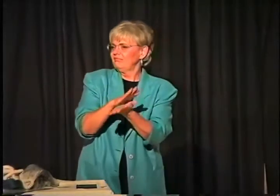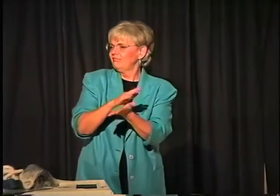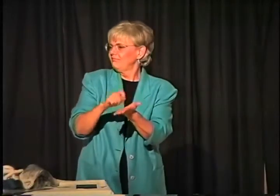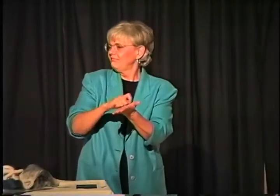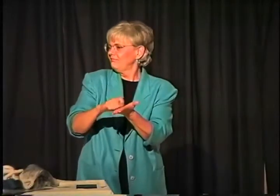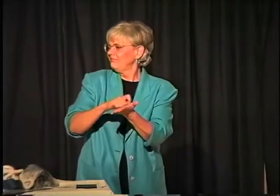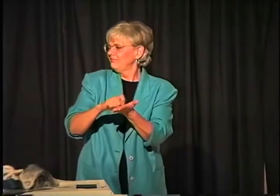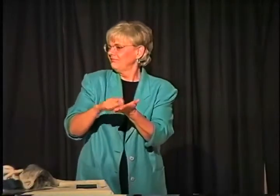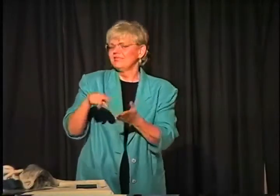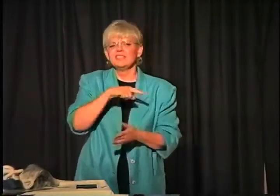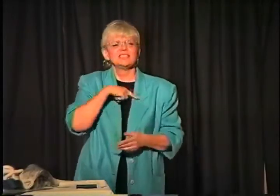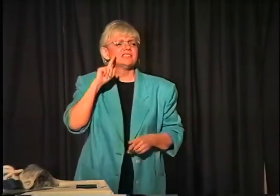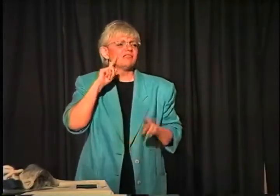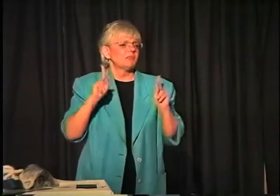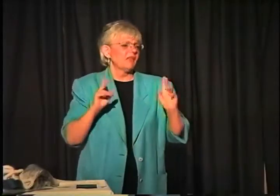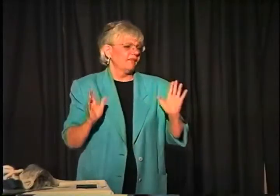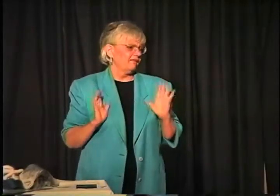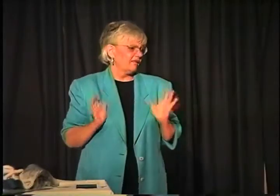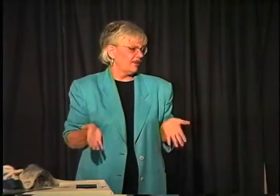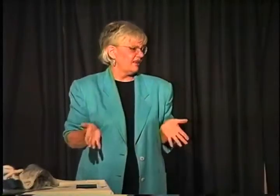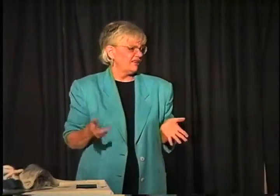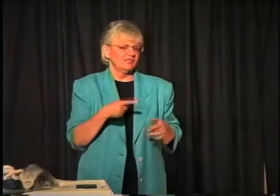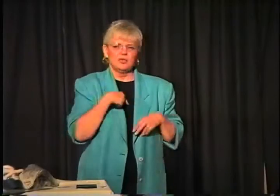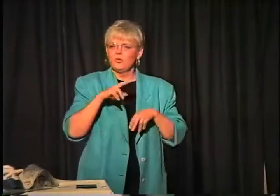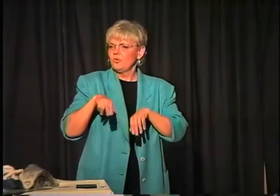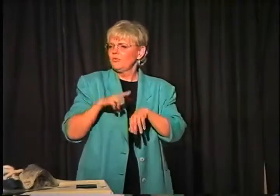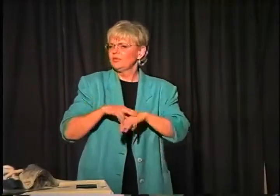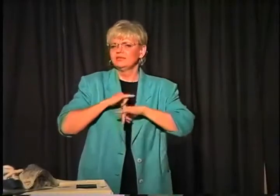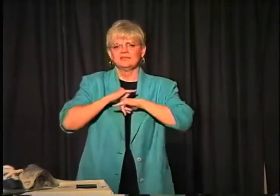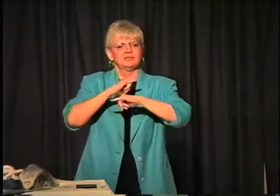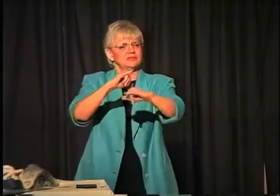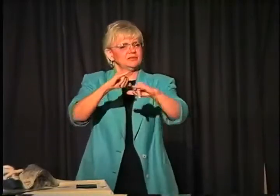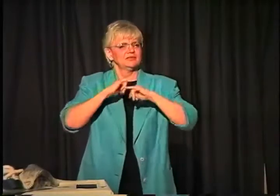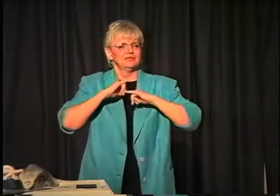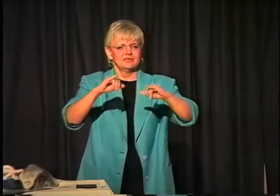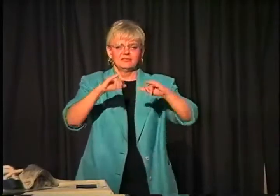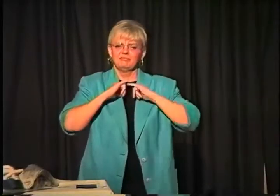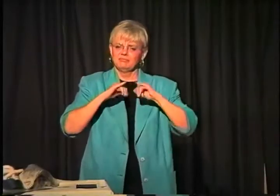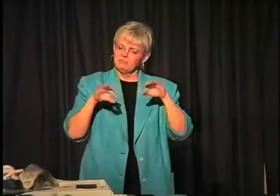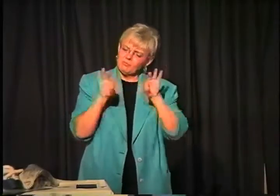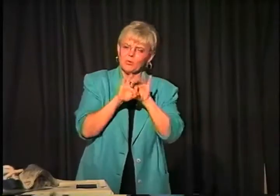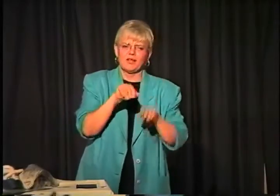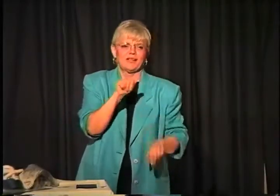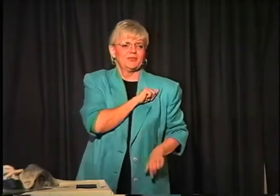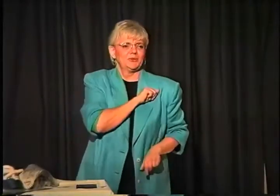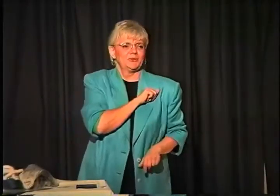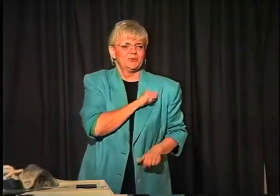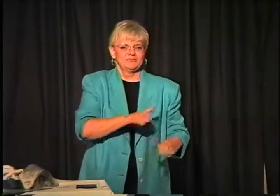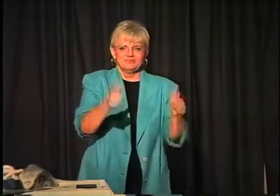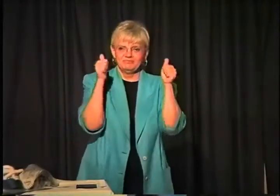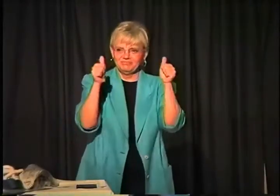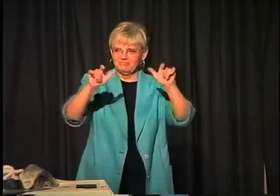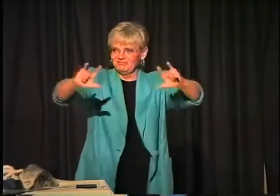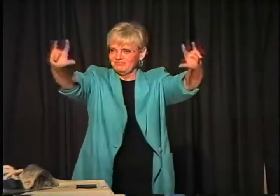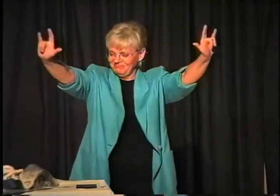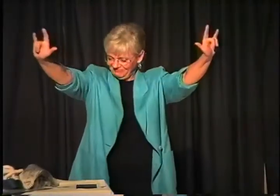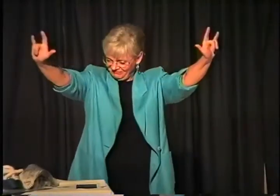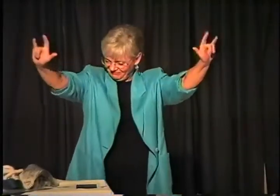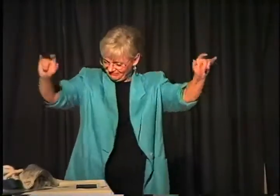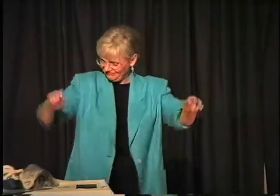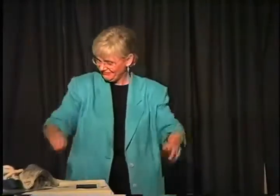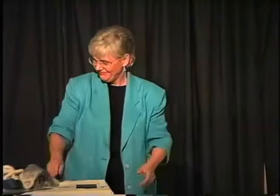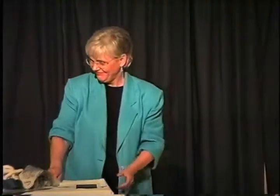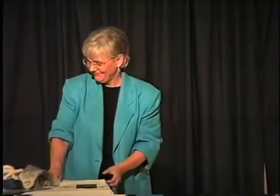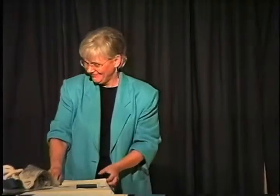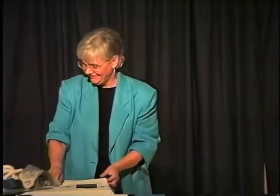when you meet a deaf person, don't go into shock like that. Pull out a piece of paper, write a little note. You know, we're really all the same when it all comes down to